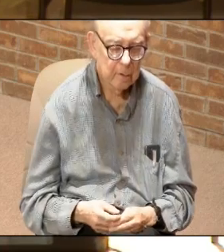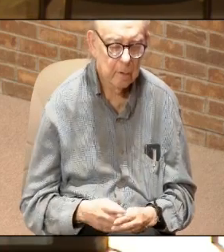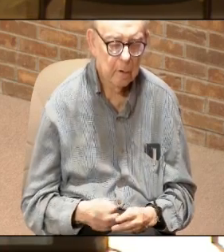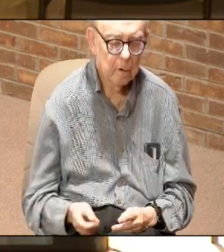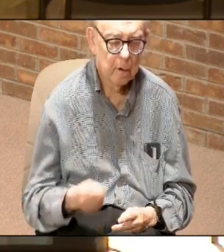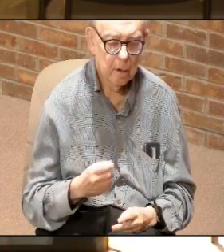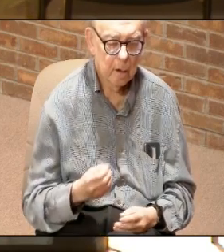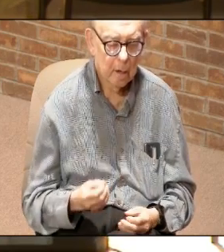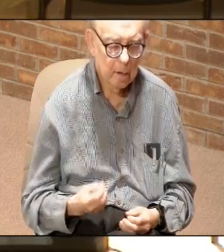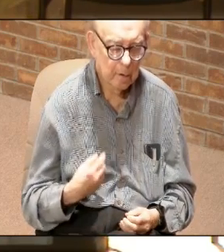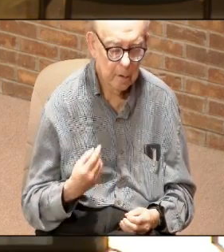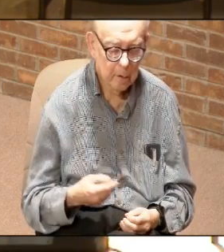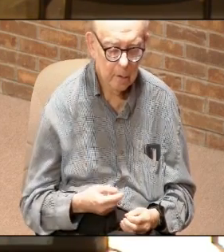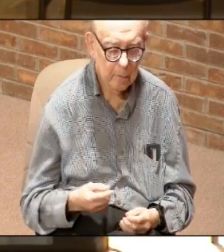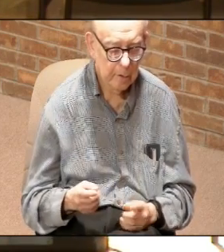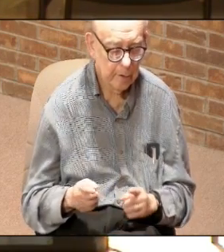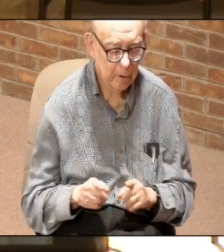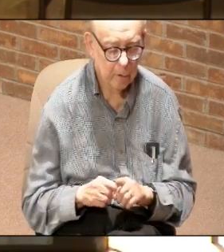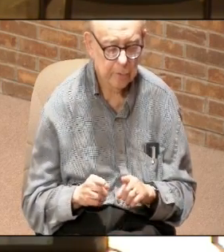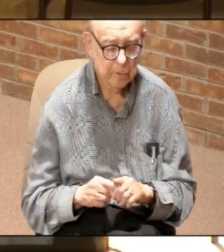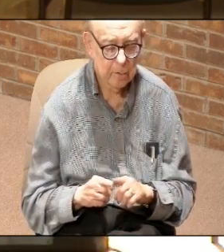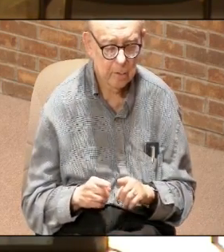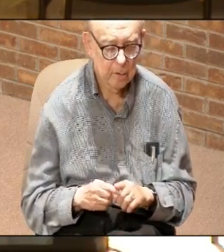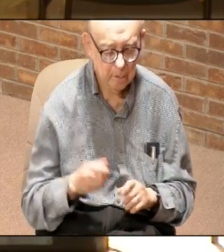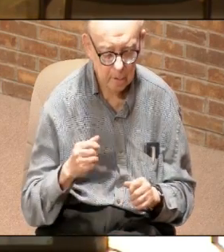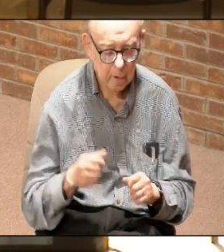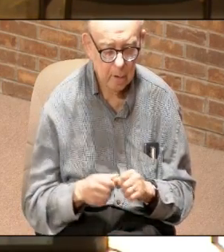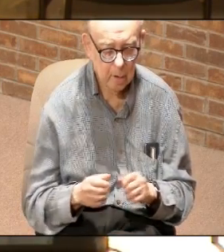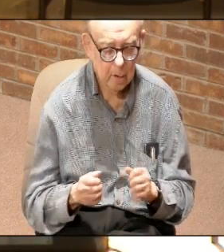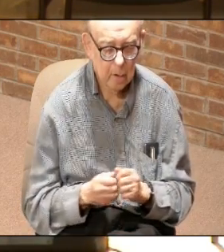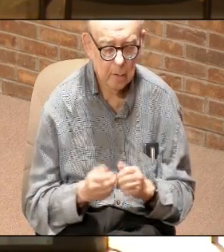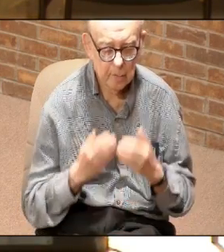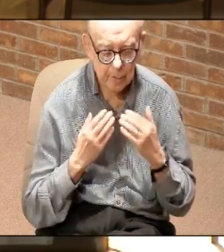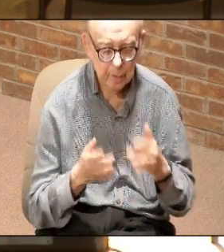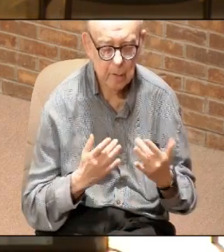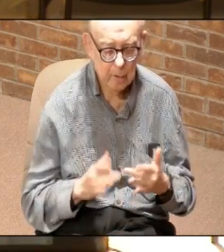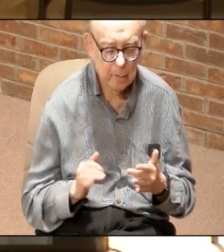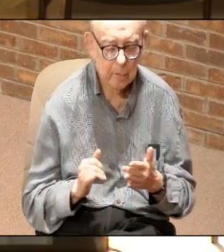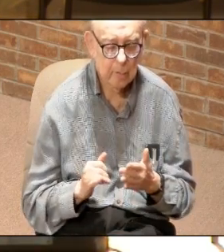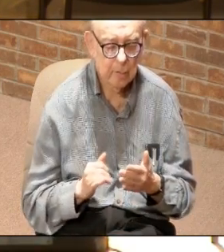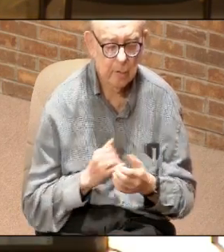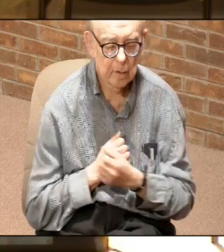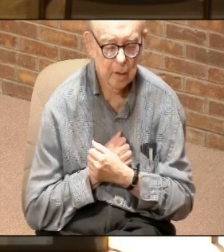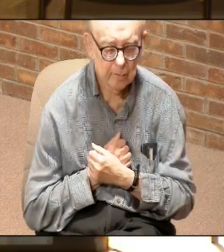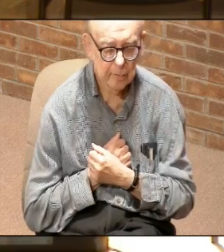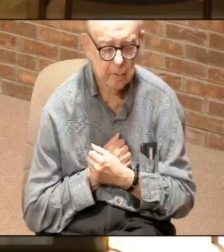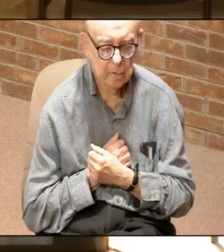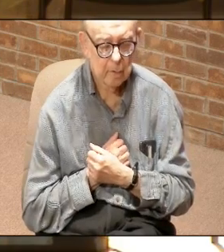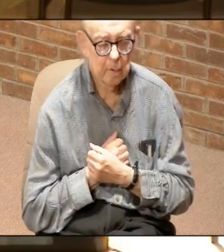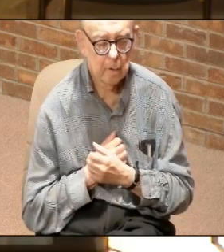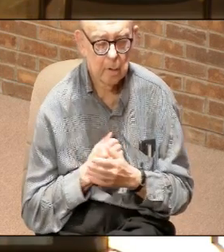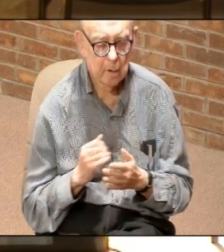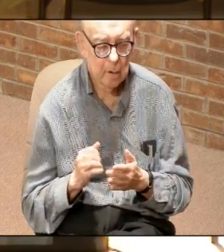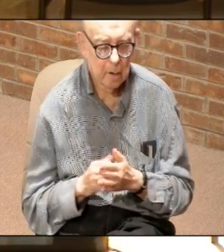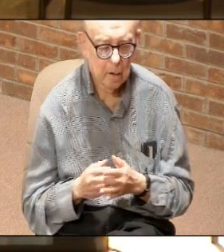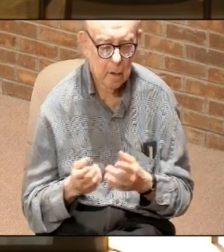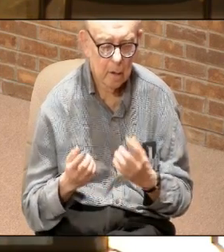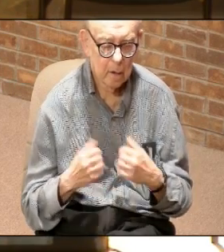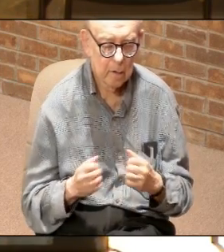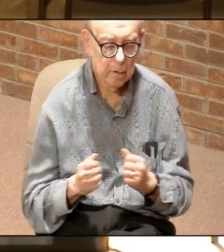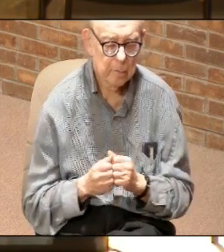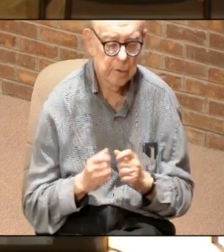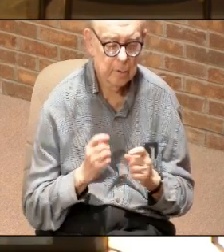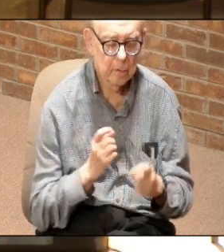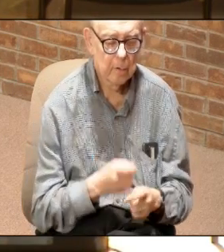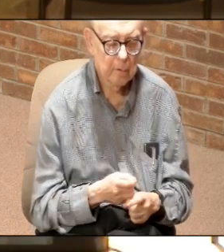He says, so may we too remember with thankful hearts the love that comes with each